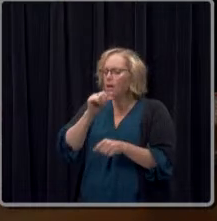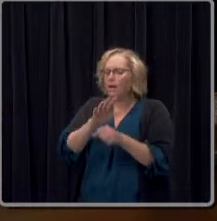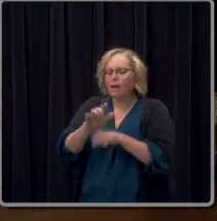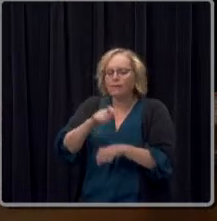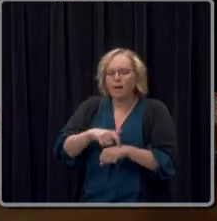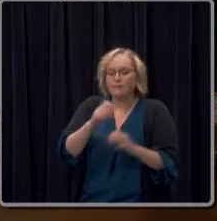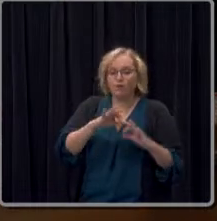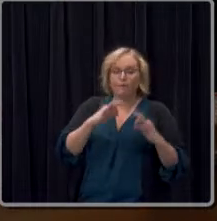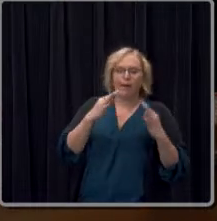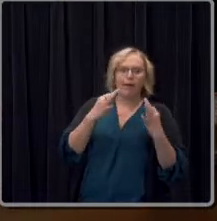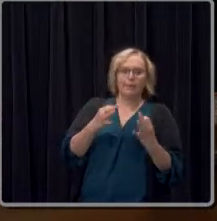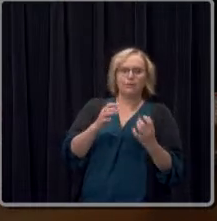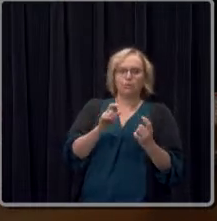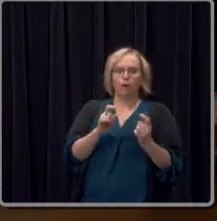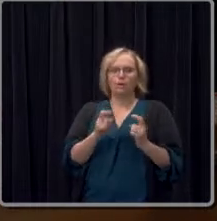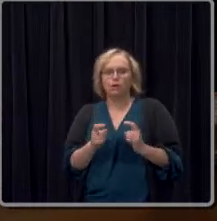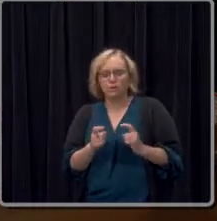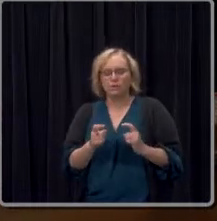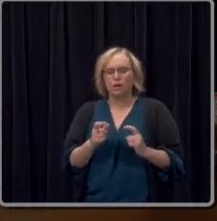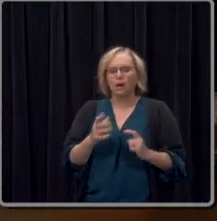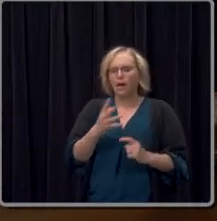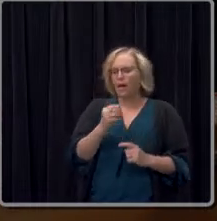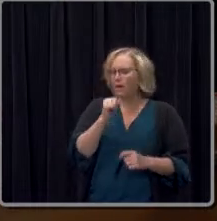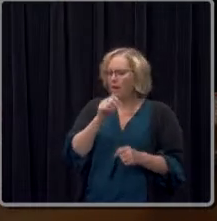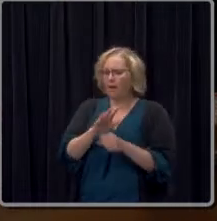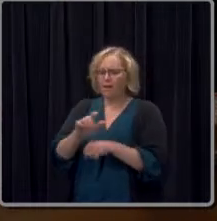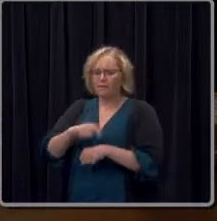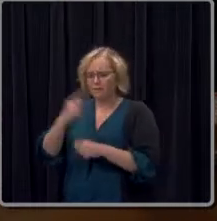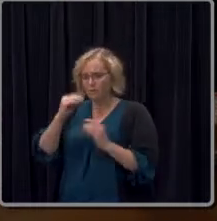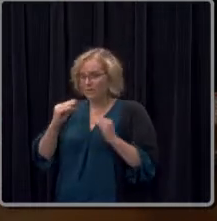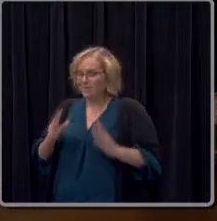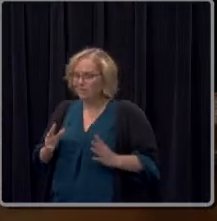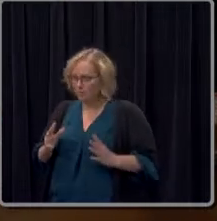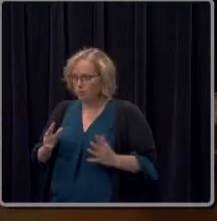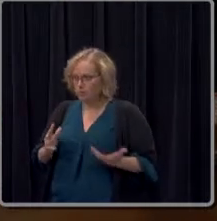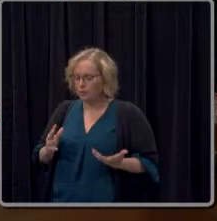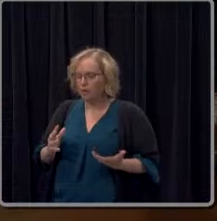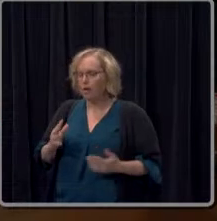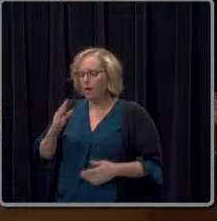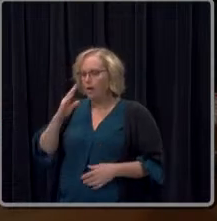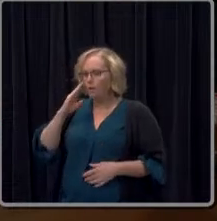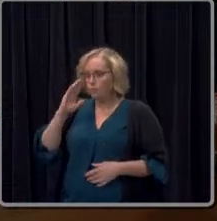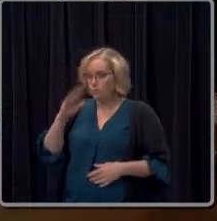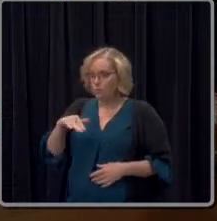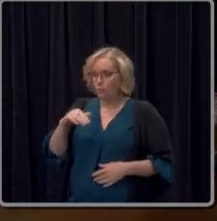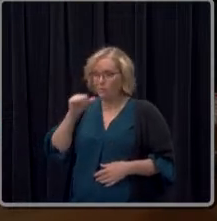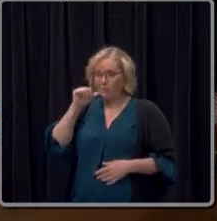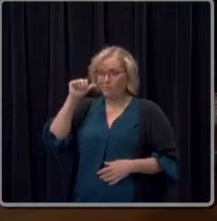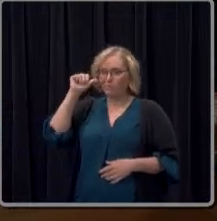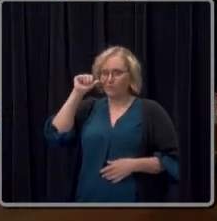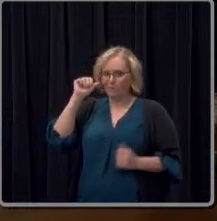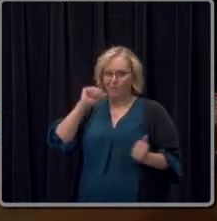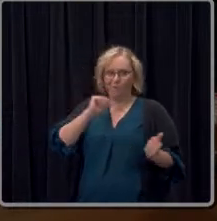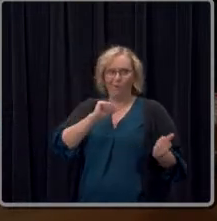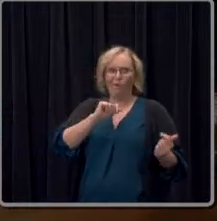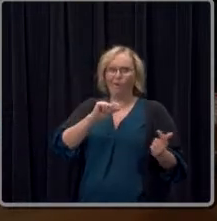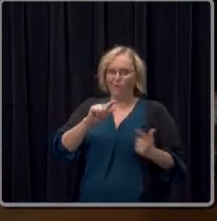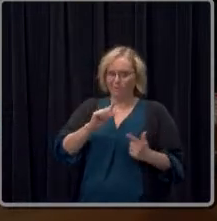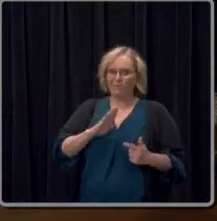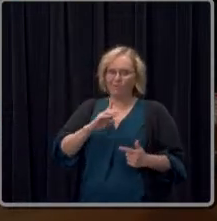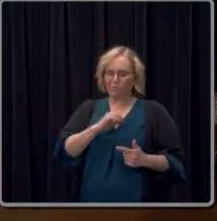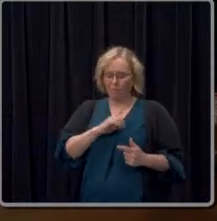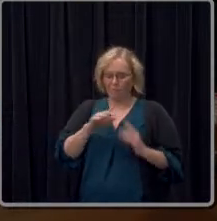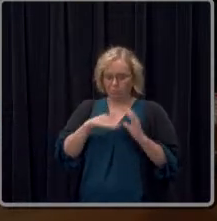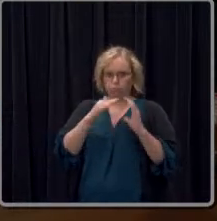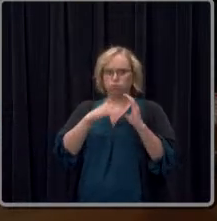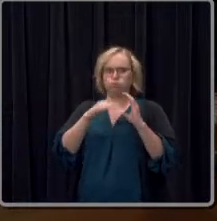for our teachers, right? Just knowing that we all got a bunch of emails yesterday after, was it yesterday or the day before, when the